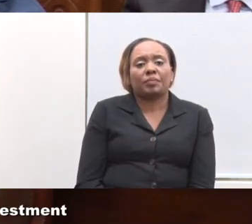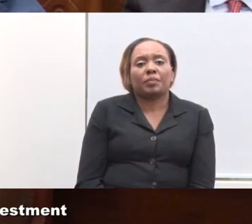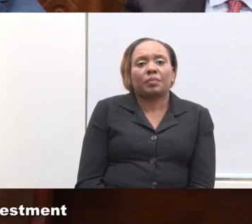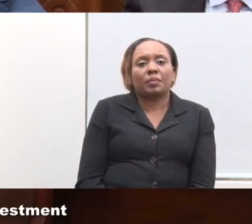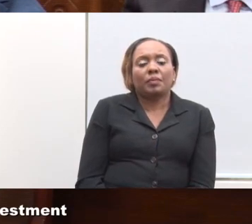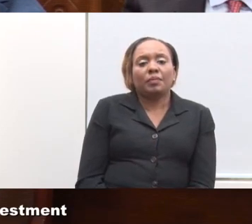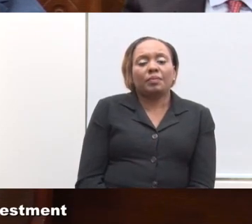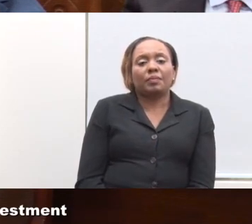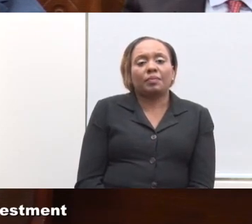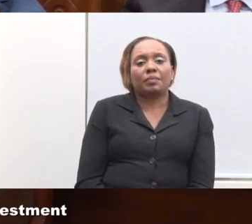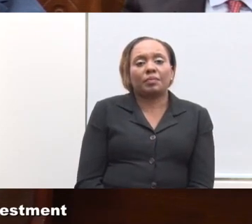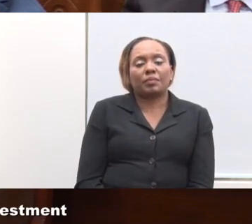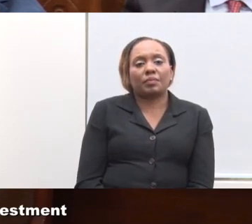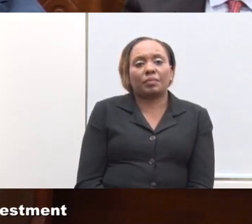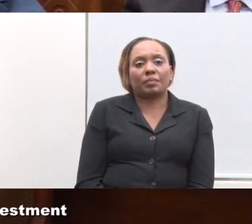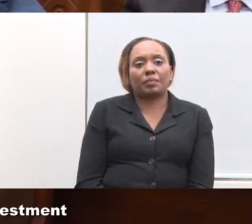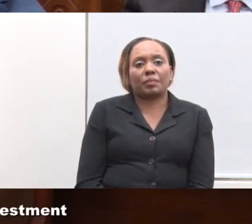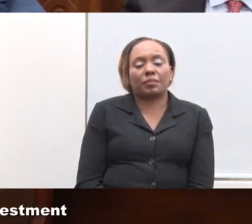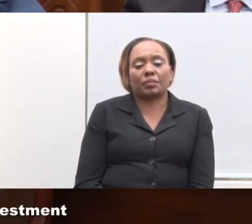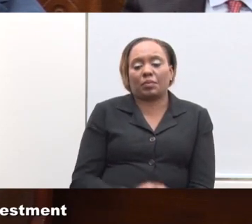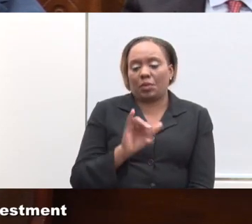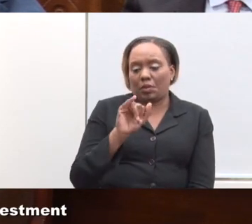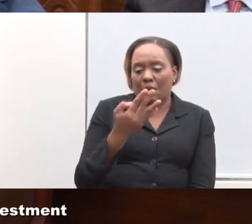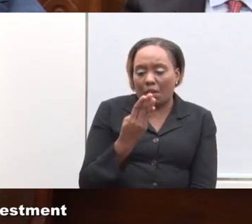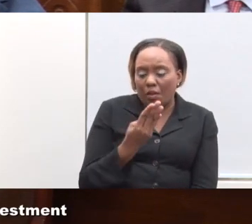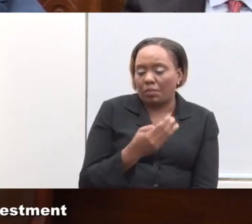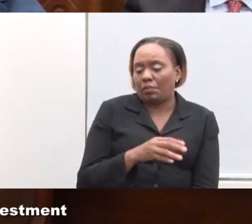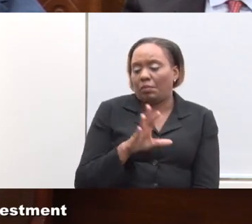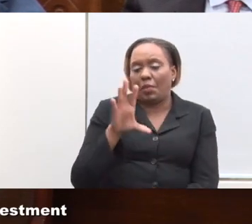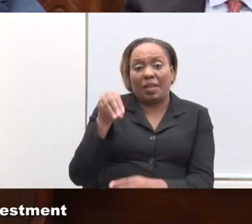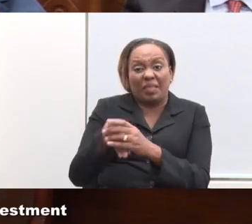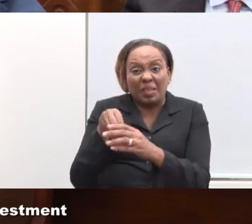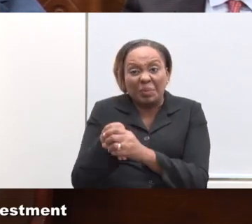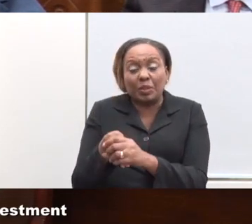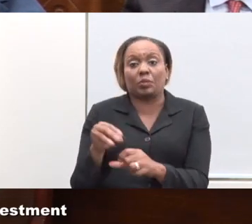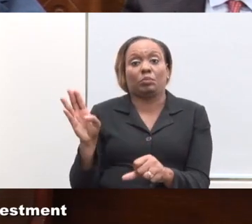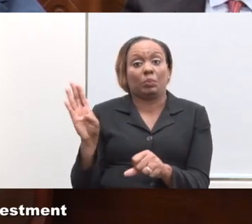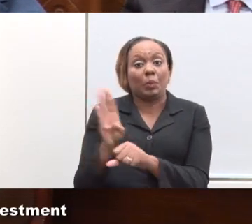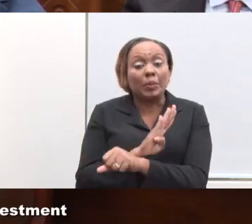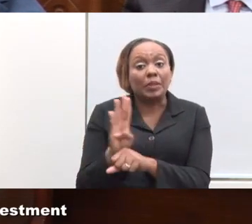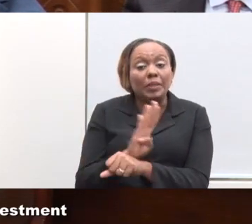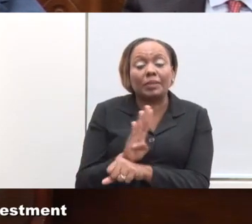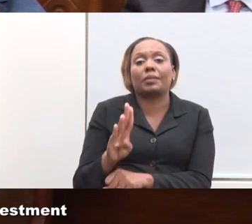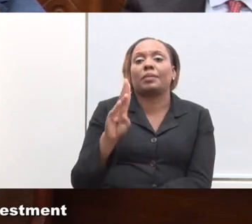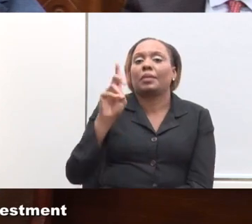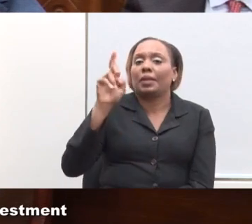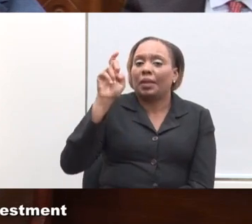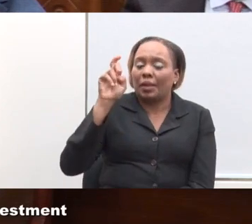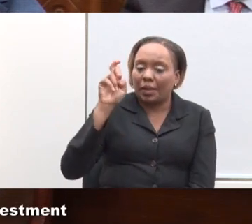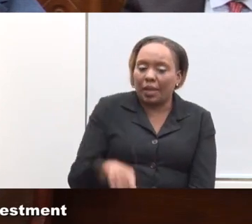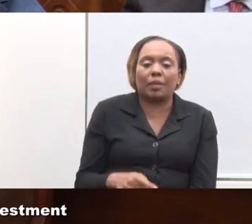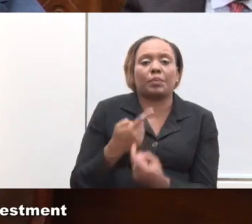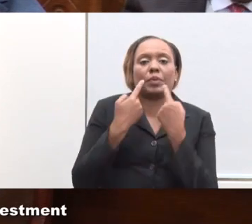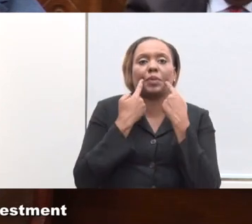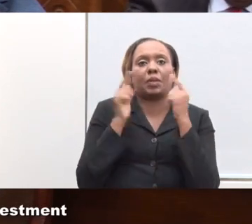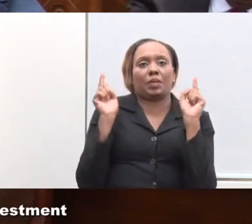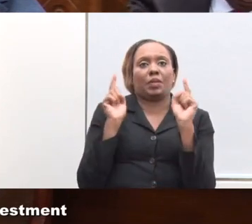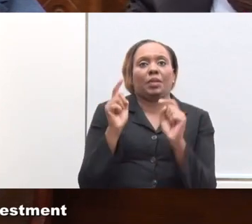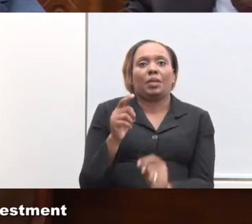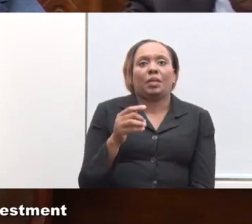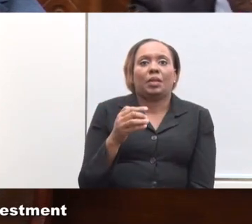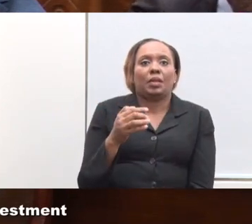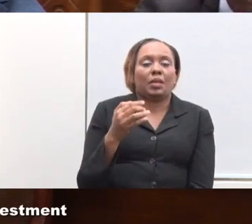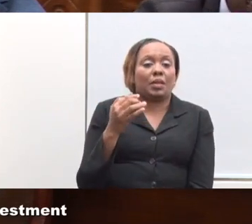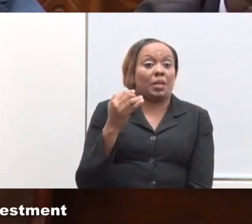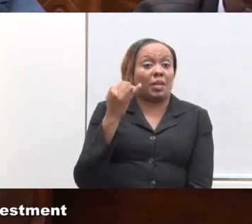Jobs, investment, and businesses have to survive. If not when the